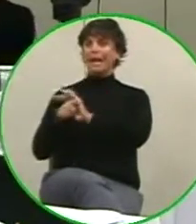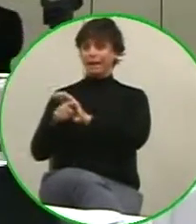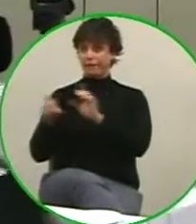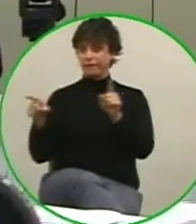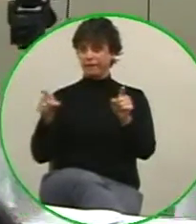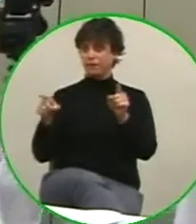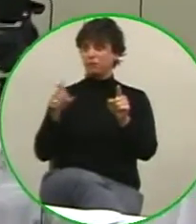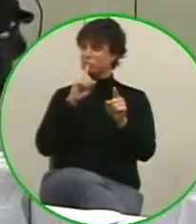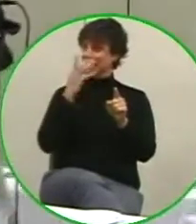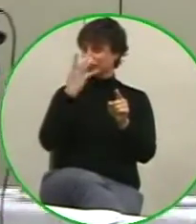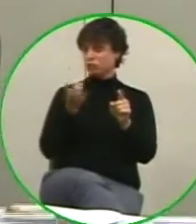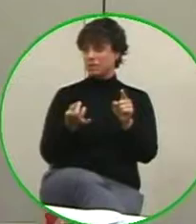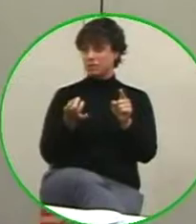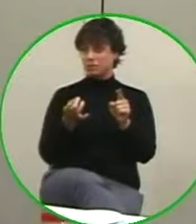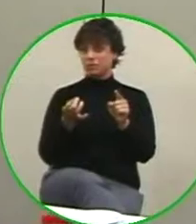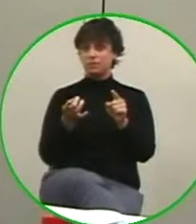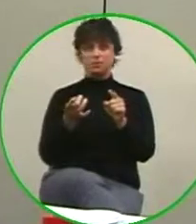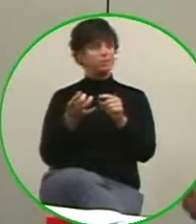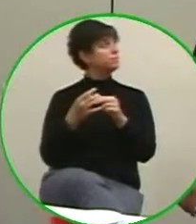an interesting thing.